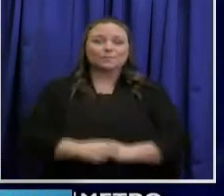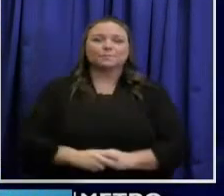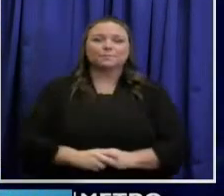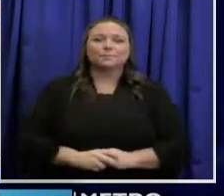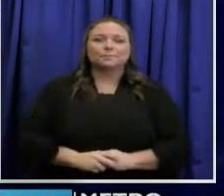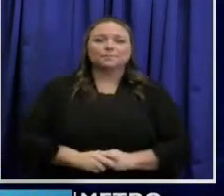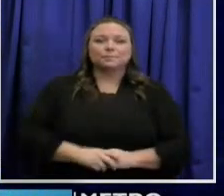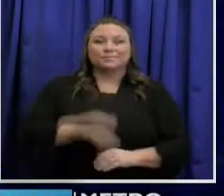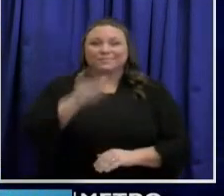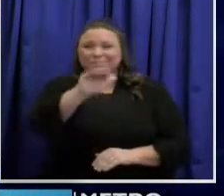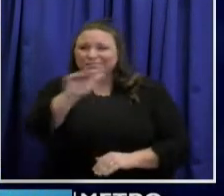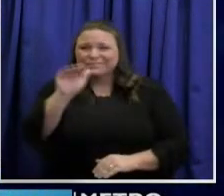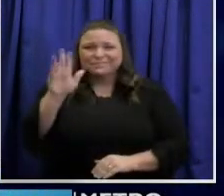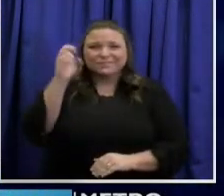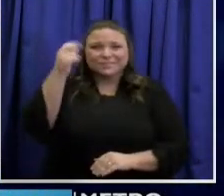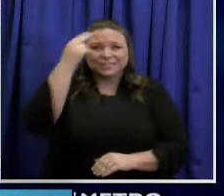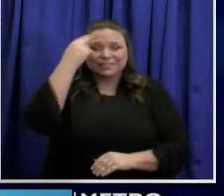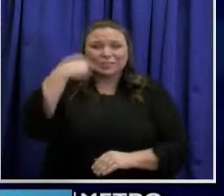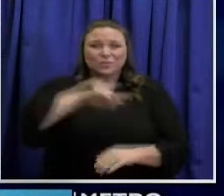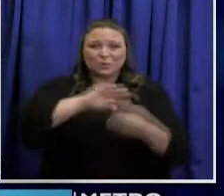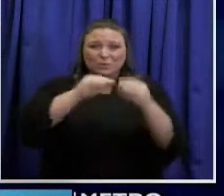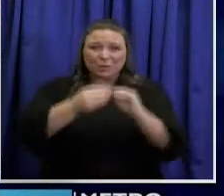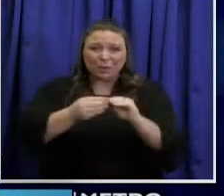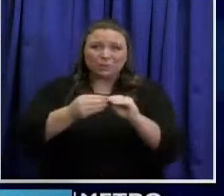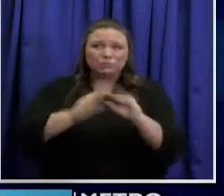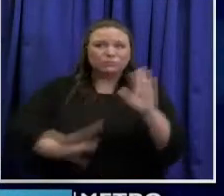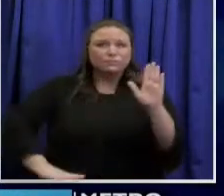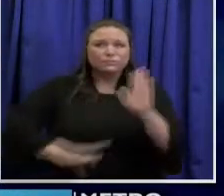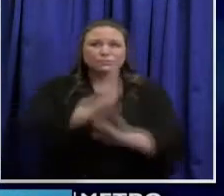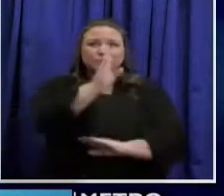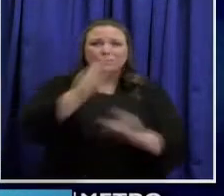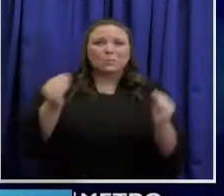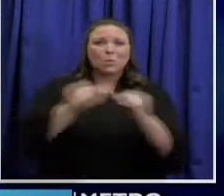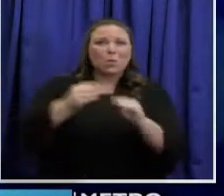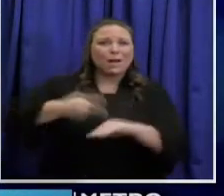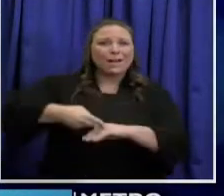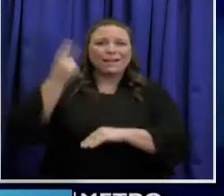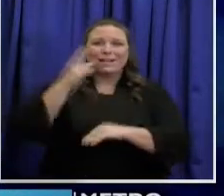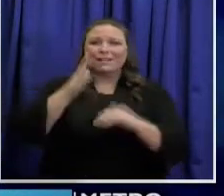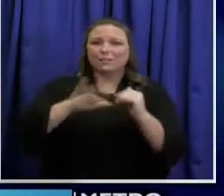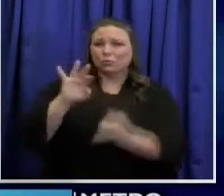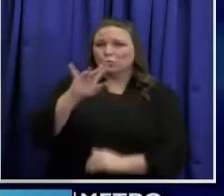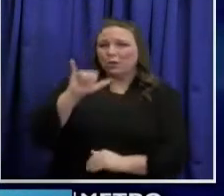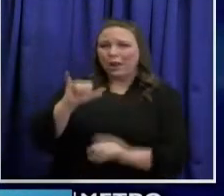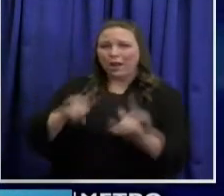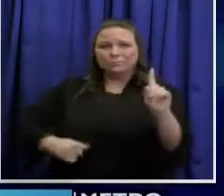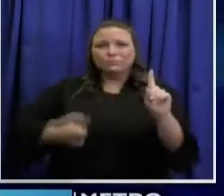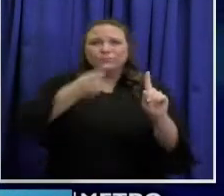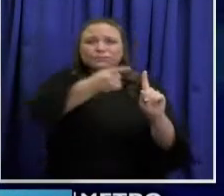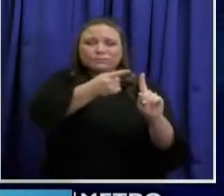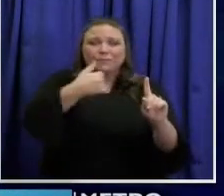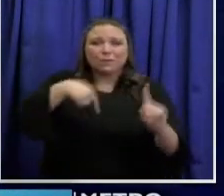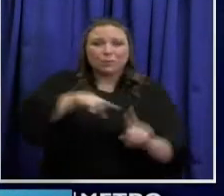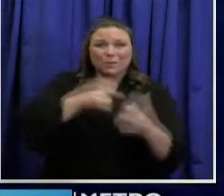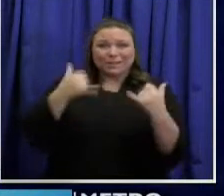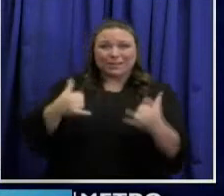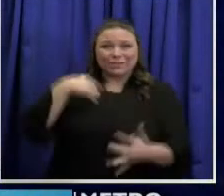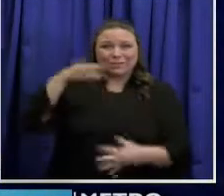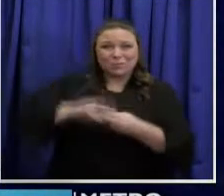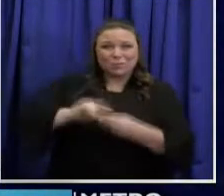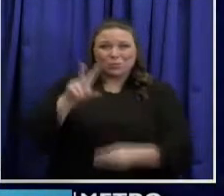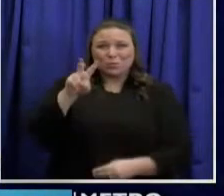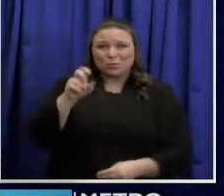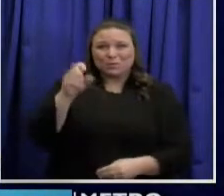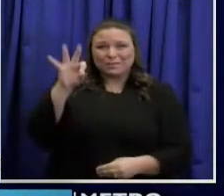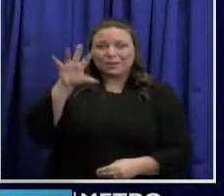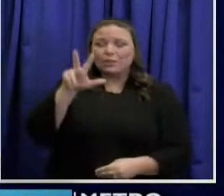Nashville, this week our case numbers surpassed the July peak. Our 14-day average case count is now 390, and